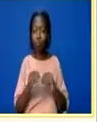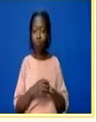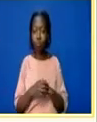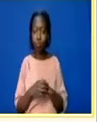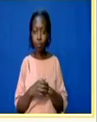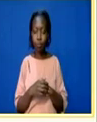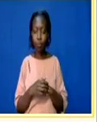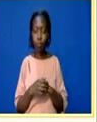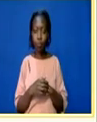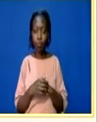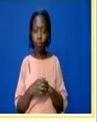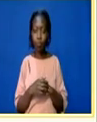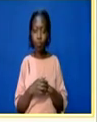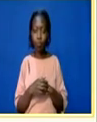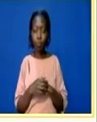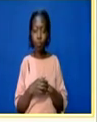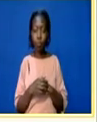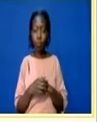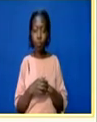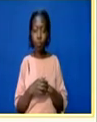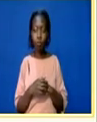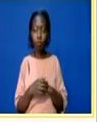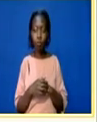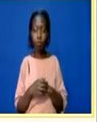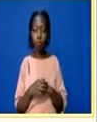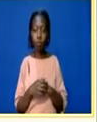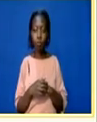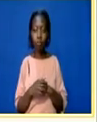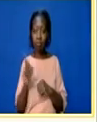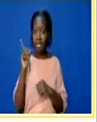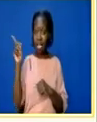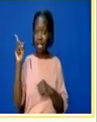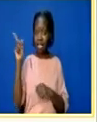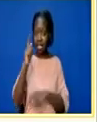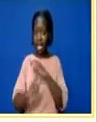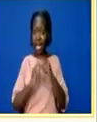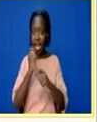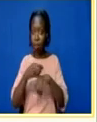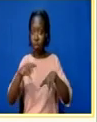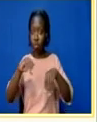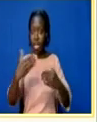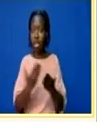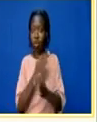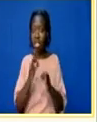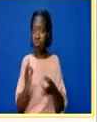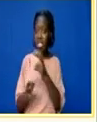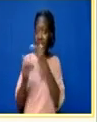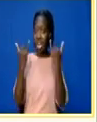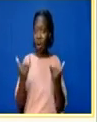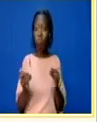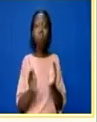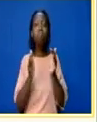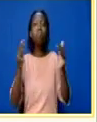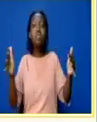fall into the valley. Yes. This is the kind of erosion. If you look at it now, it's wider and it